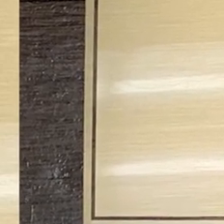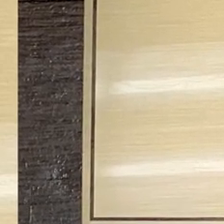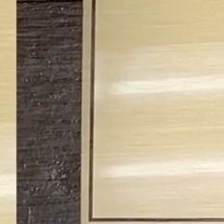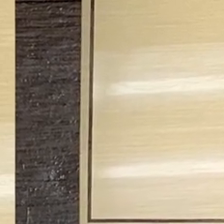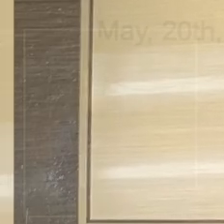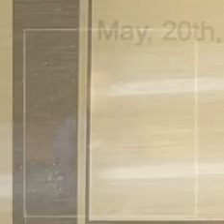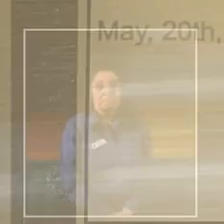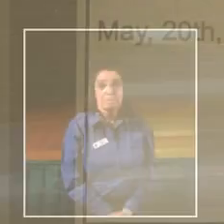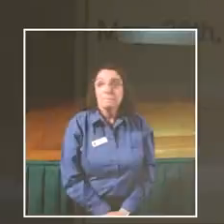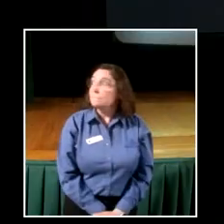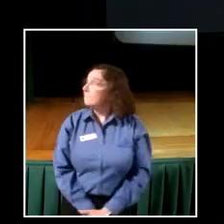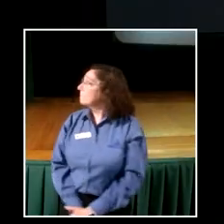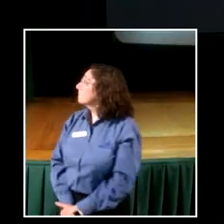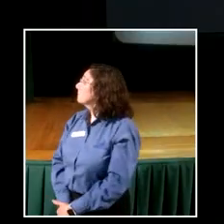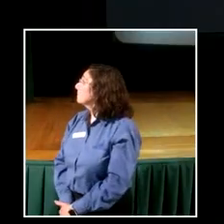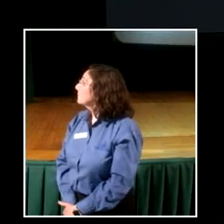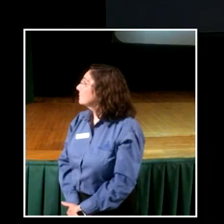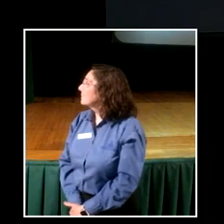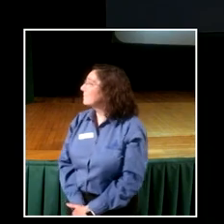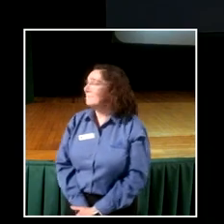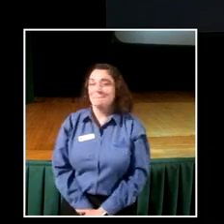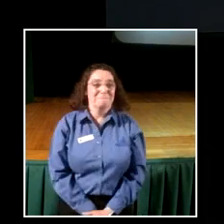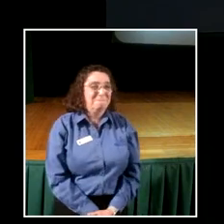Welcome to wonderful Washington.